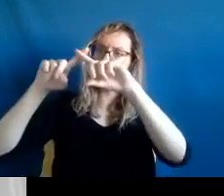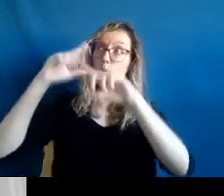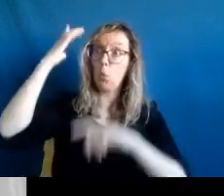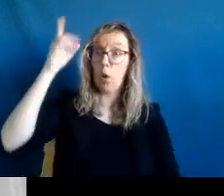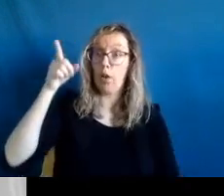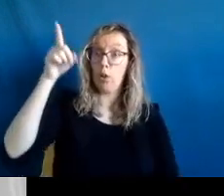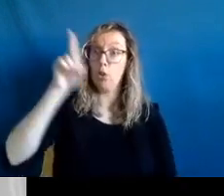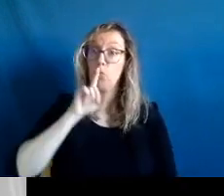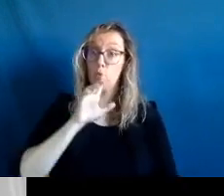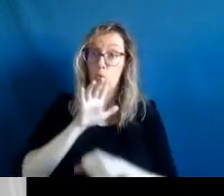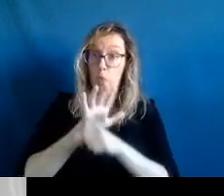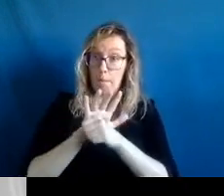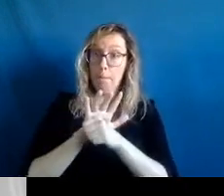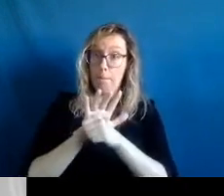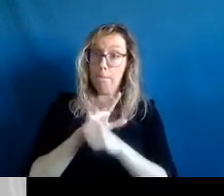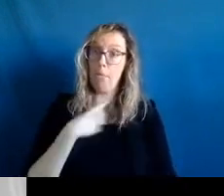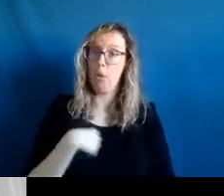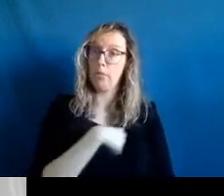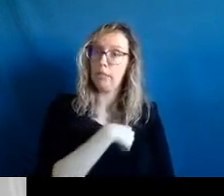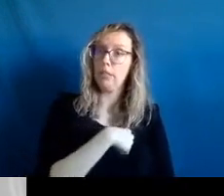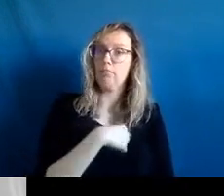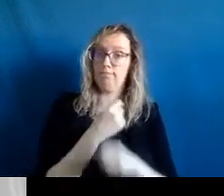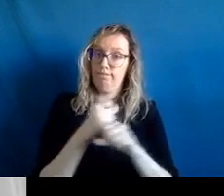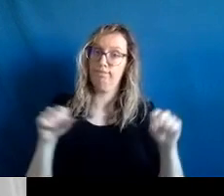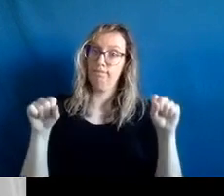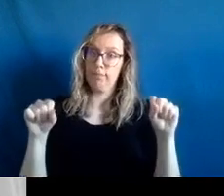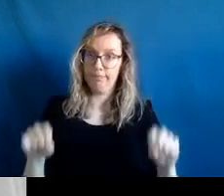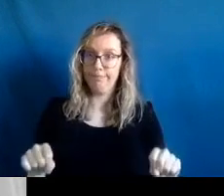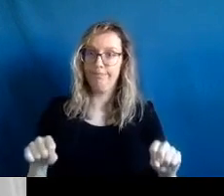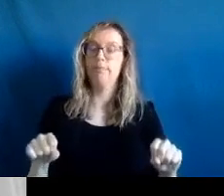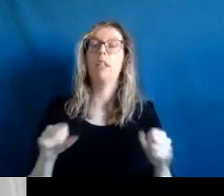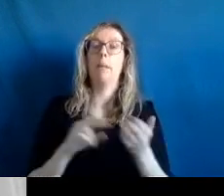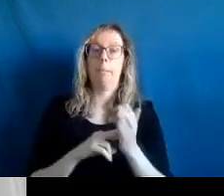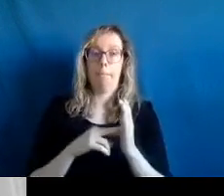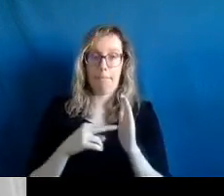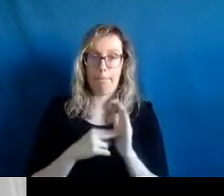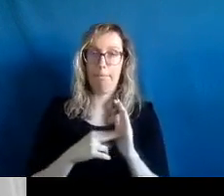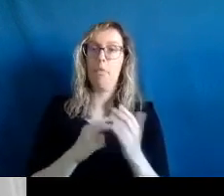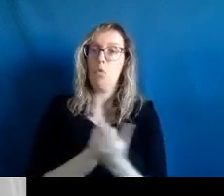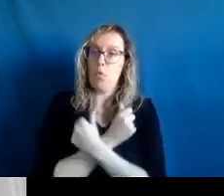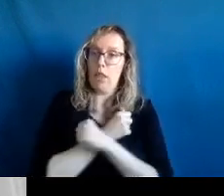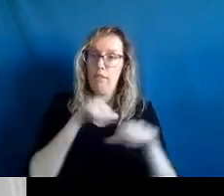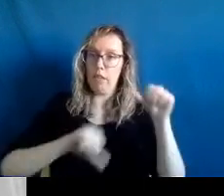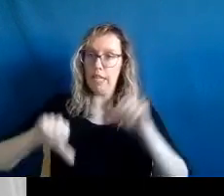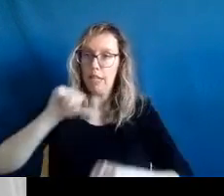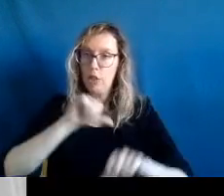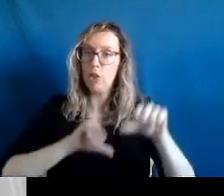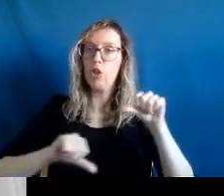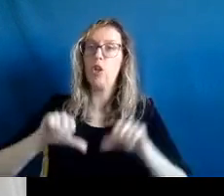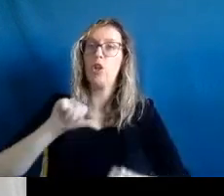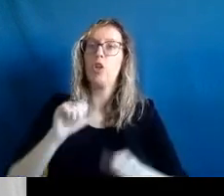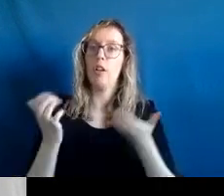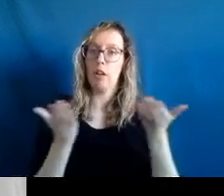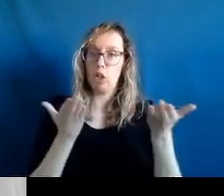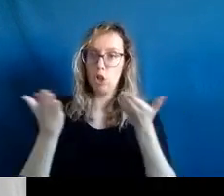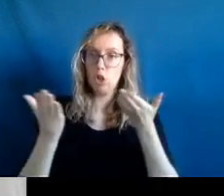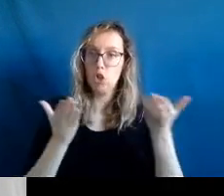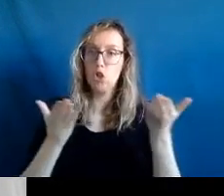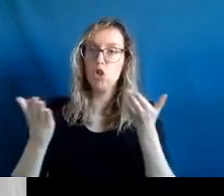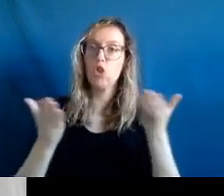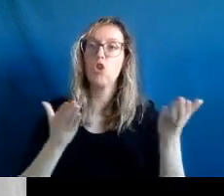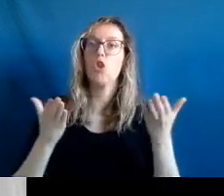faithful, and let us consider how to provoke one another to love and good deeds, not neglecting to meet